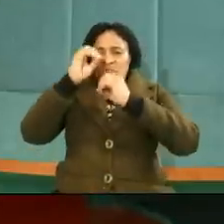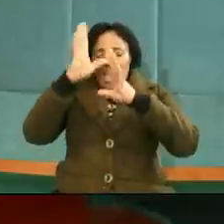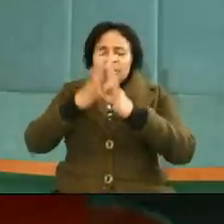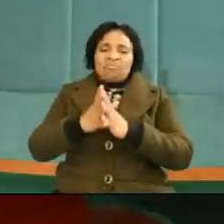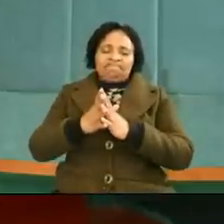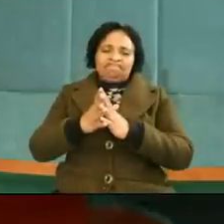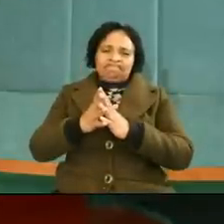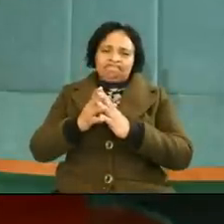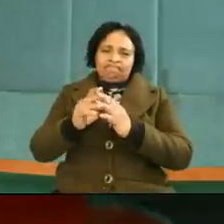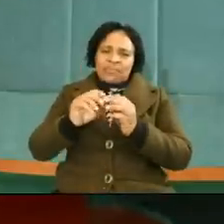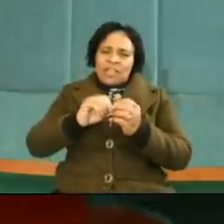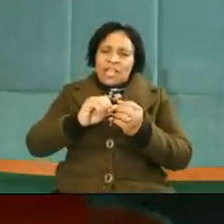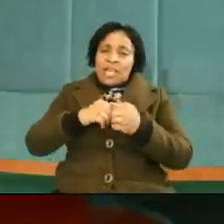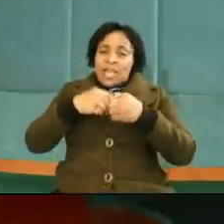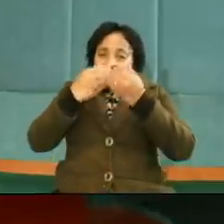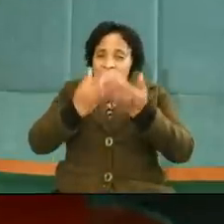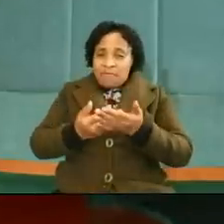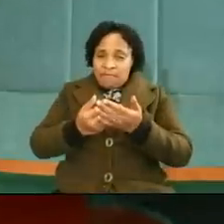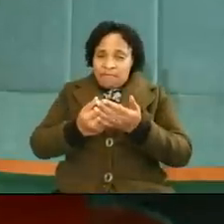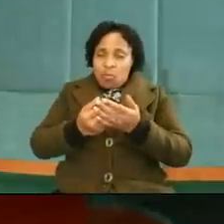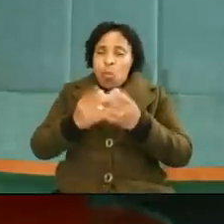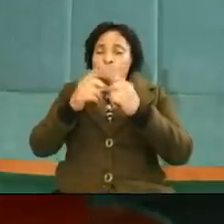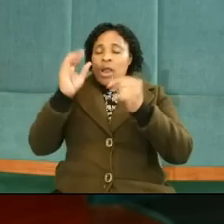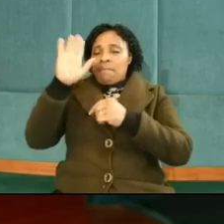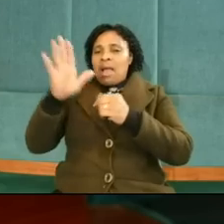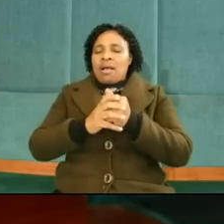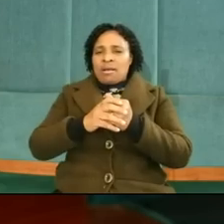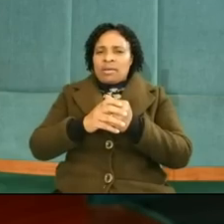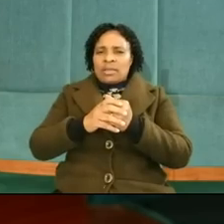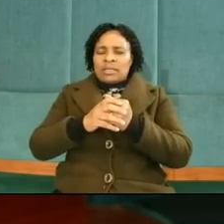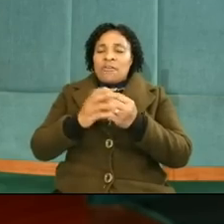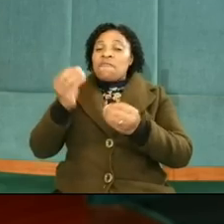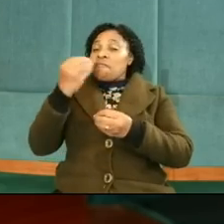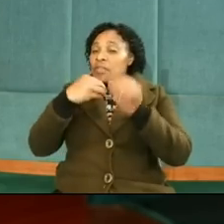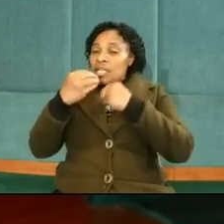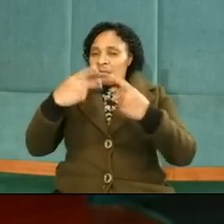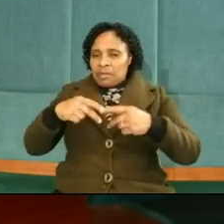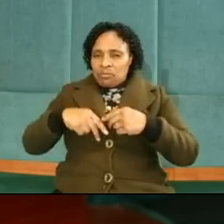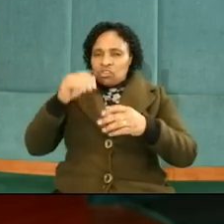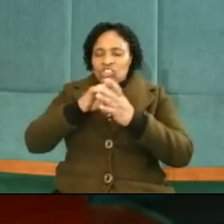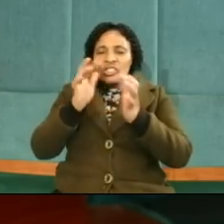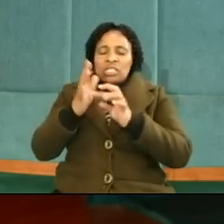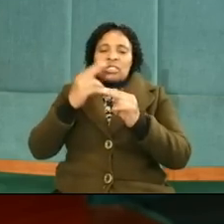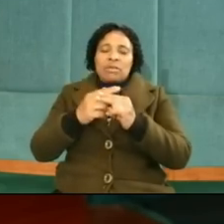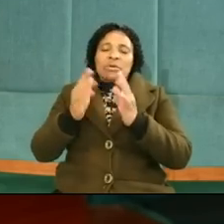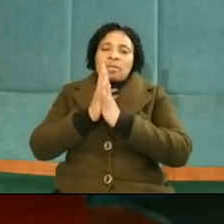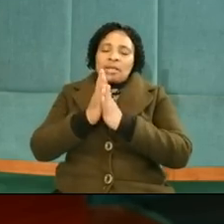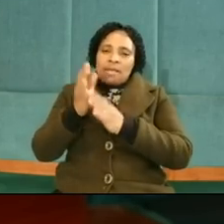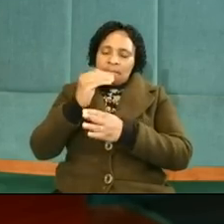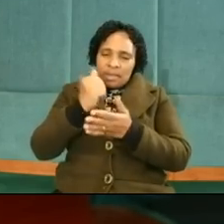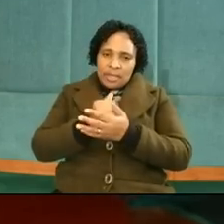unpack your word and feed your people. In Jesus' name we